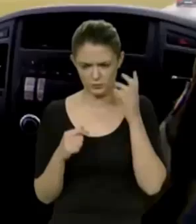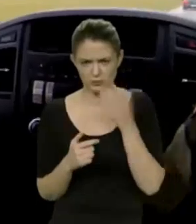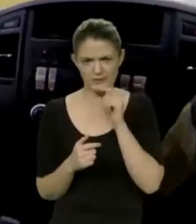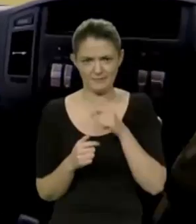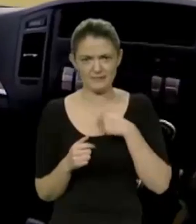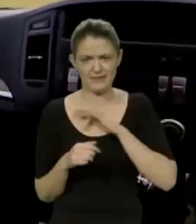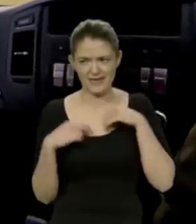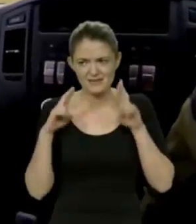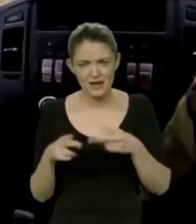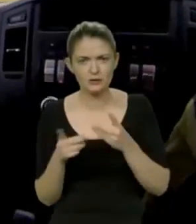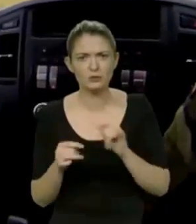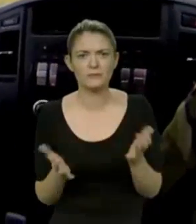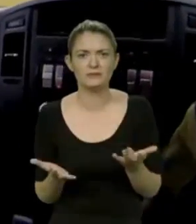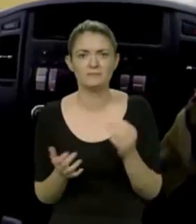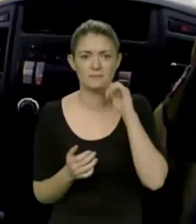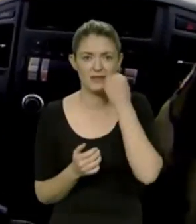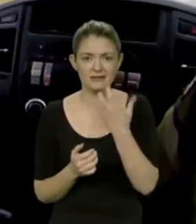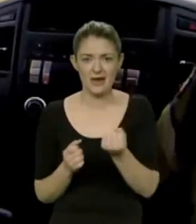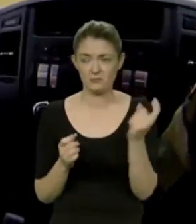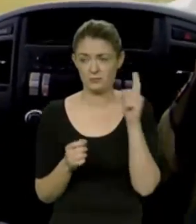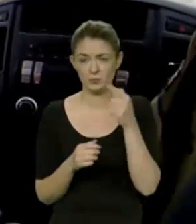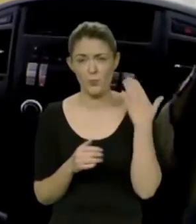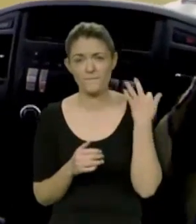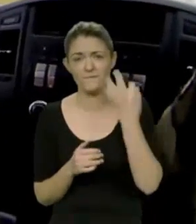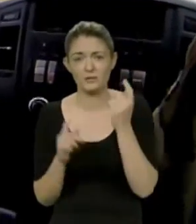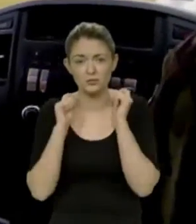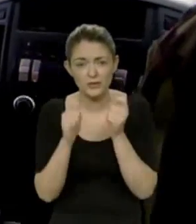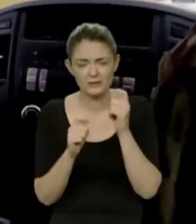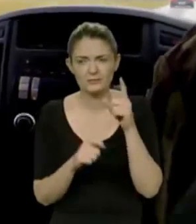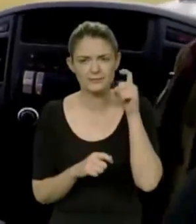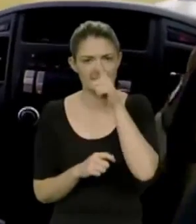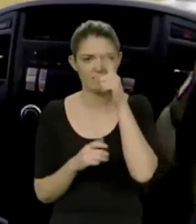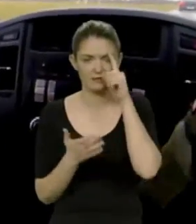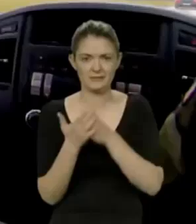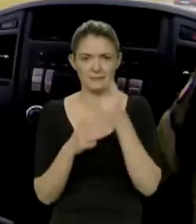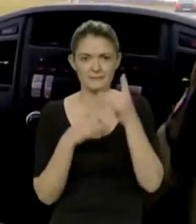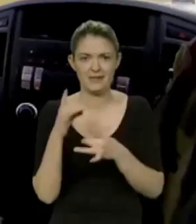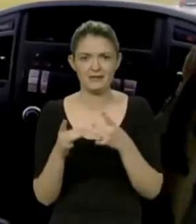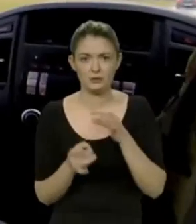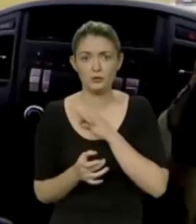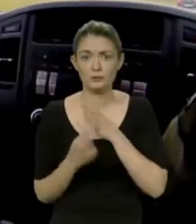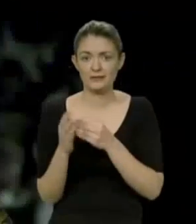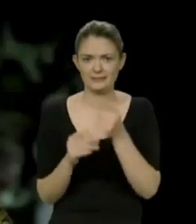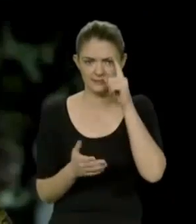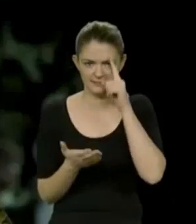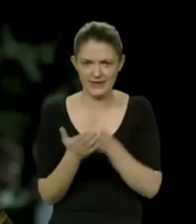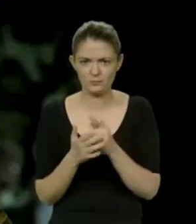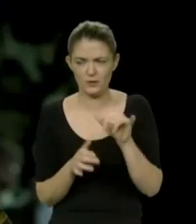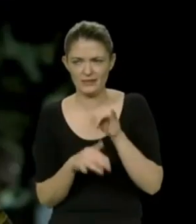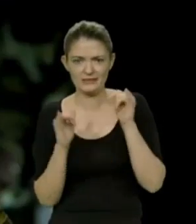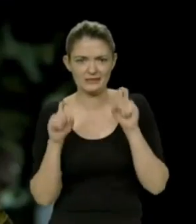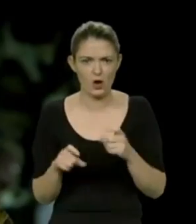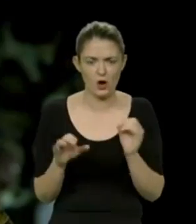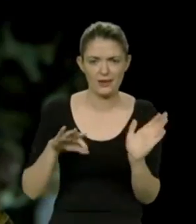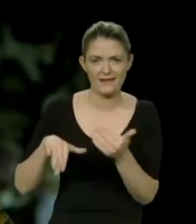Because he had come so far through training, it would have been a difficult decision to make. The good thing is that he got to decide whether he wanted to stay or leave. My feeling is